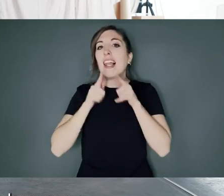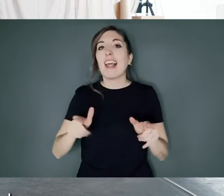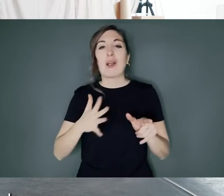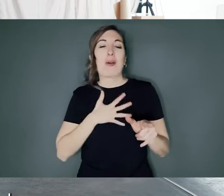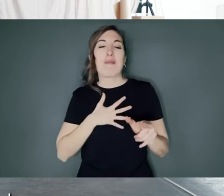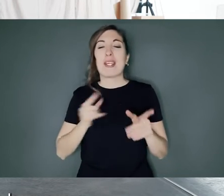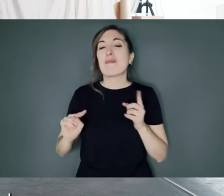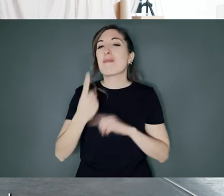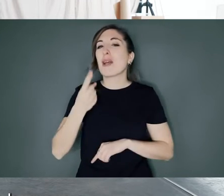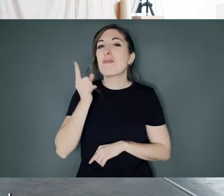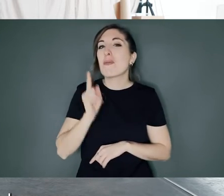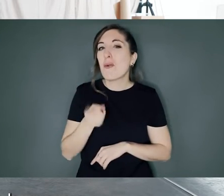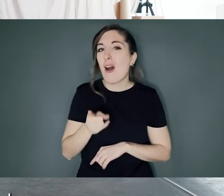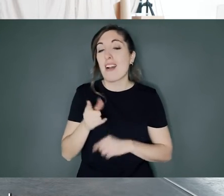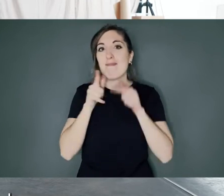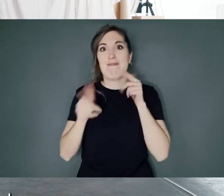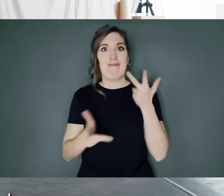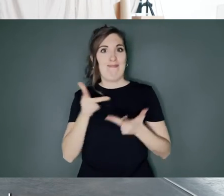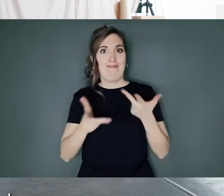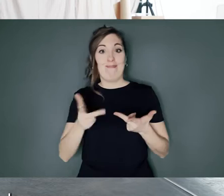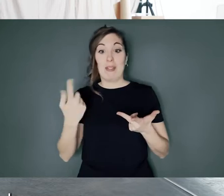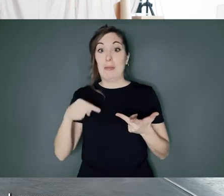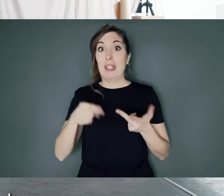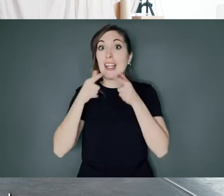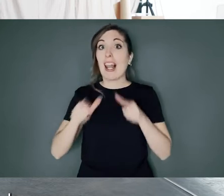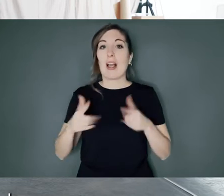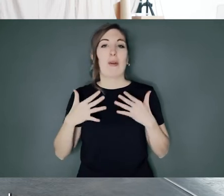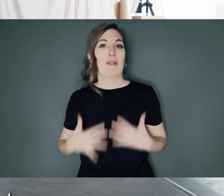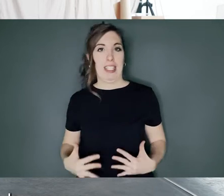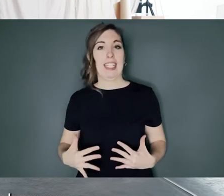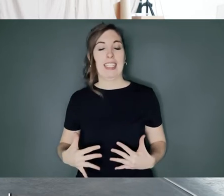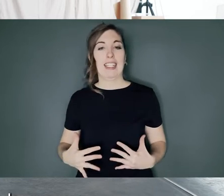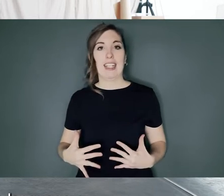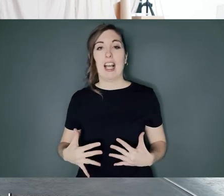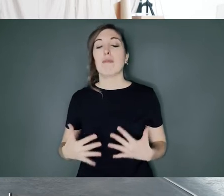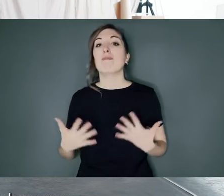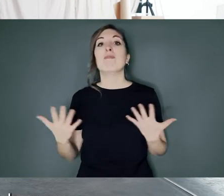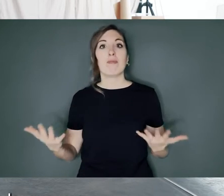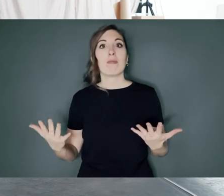So my first language is sign language, and which is a physical language.